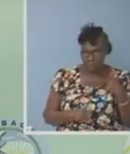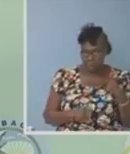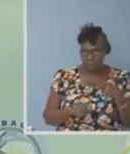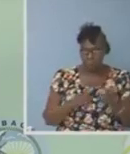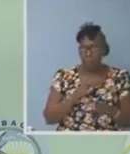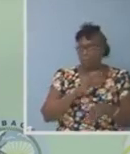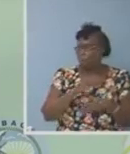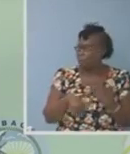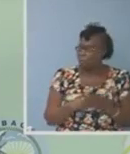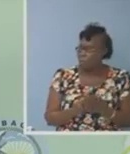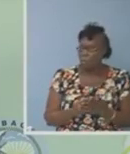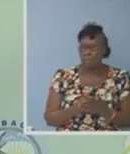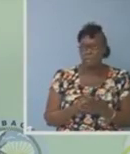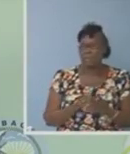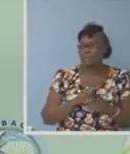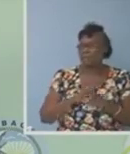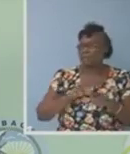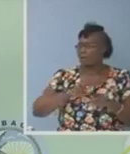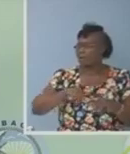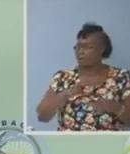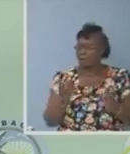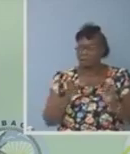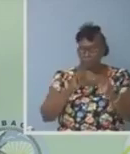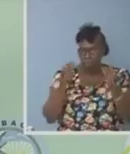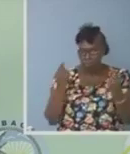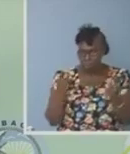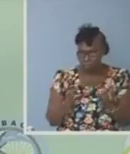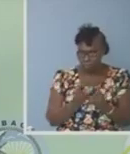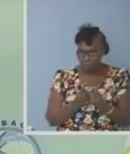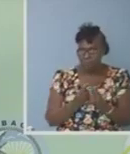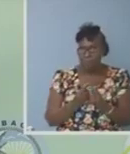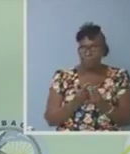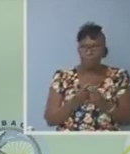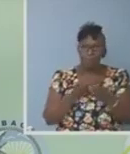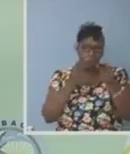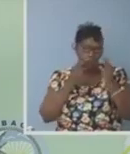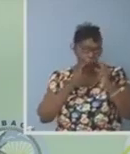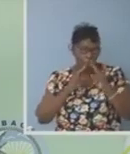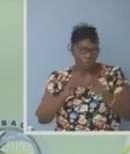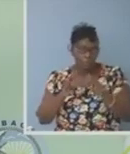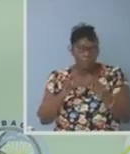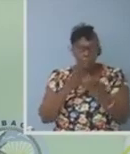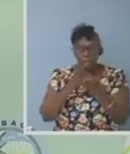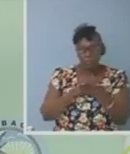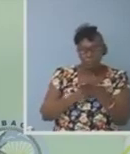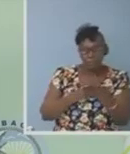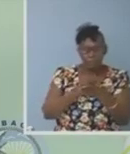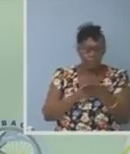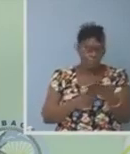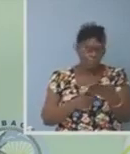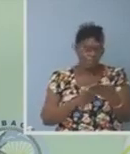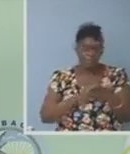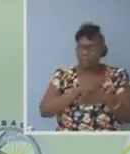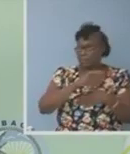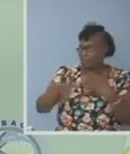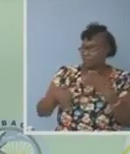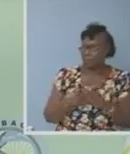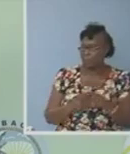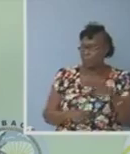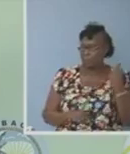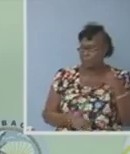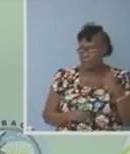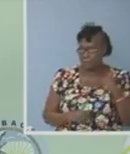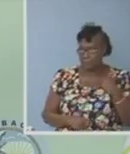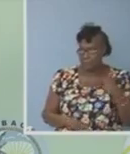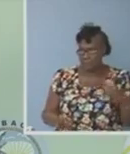Affairs Department, they are monitoring the prices across Tobago, and they are